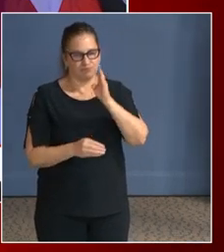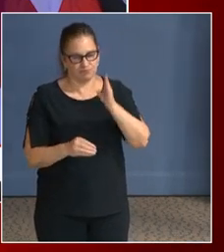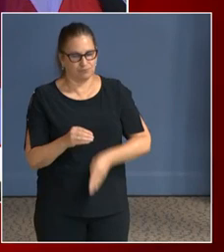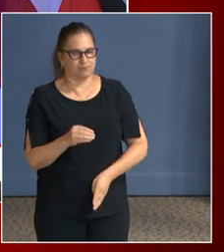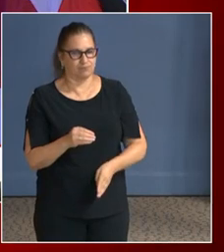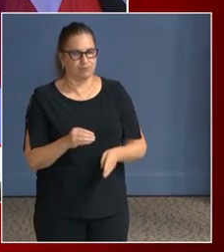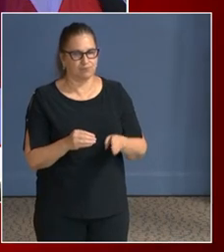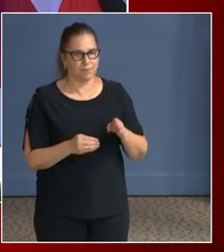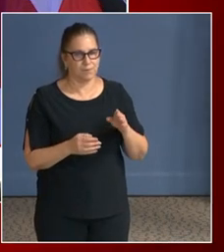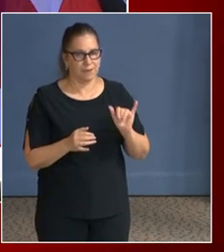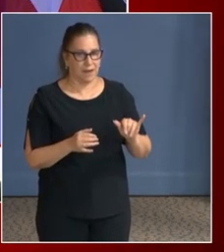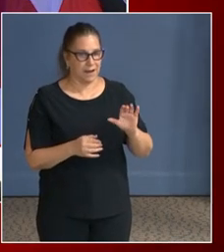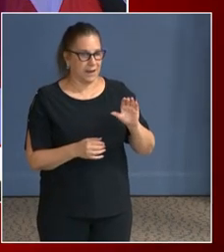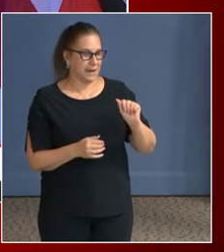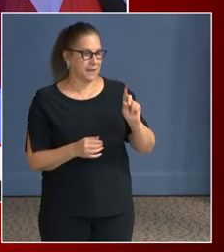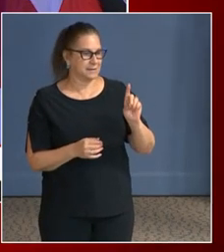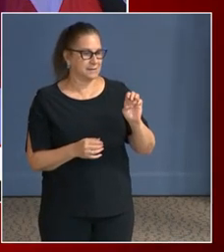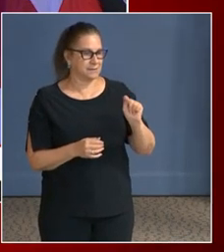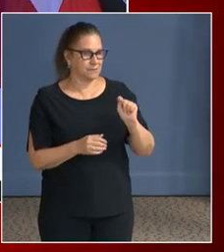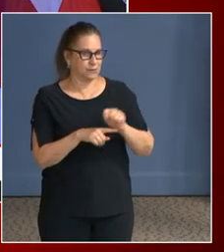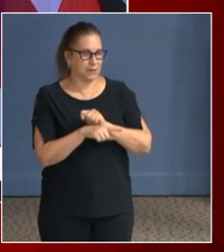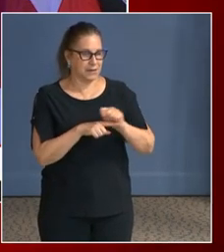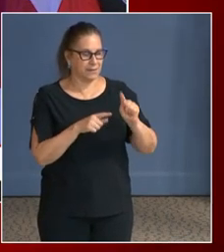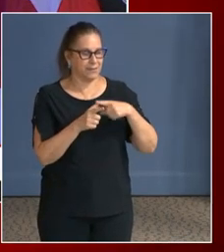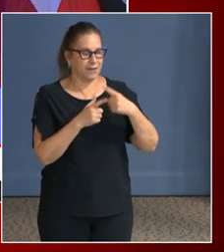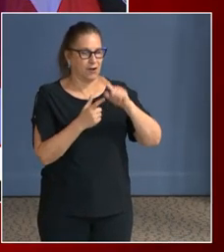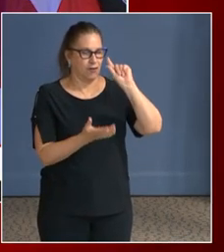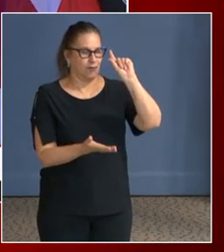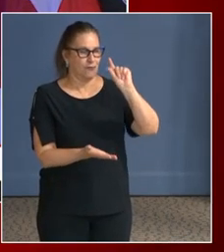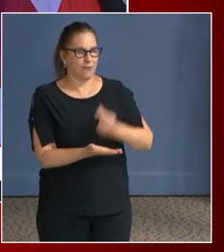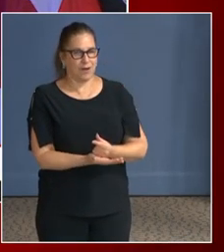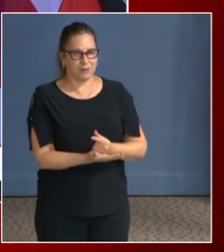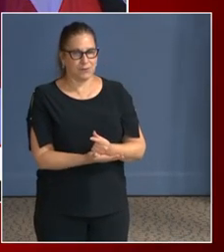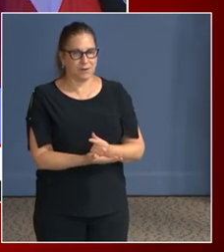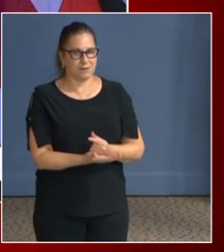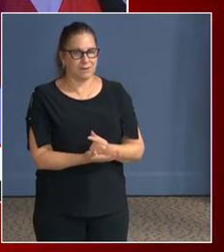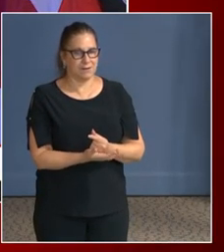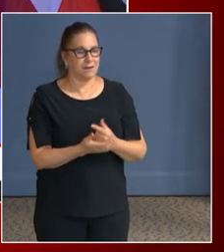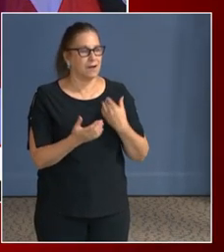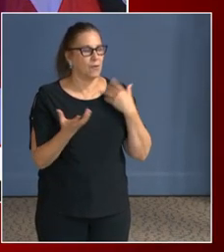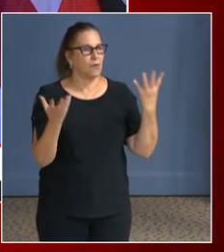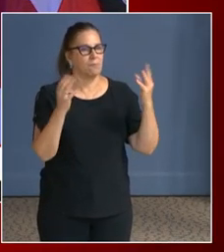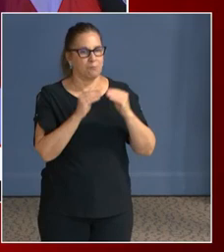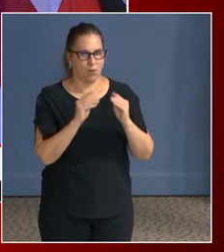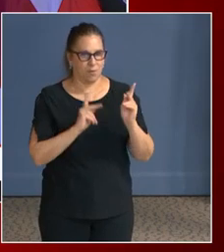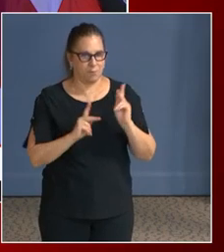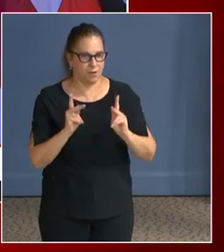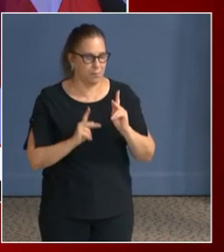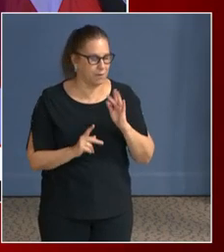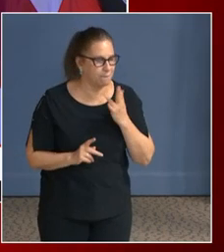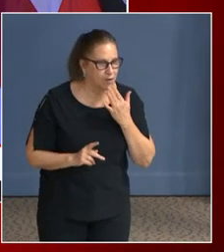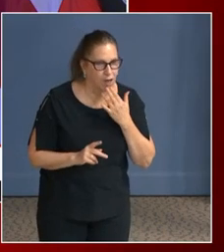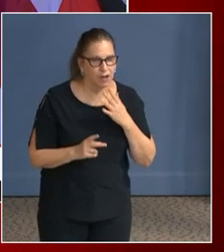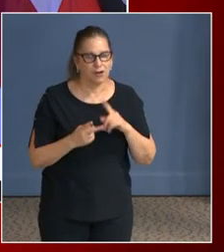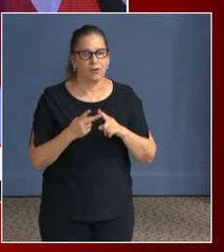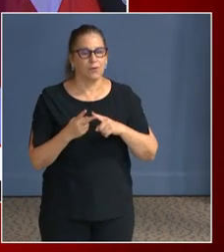cadet graduations is that they are more people of color, more female, all DC